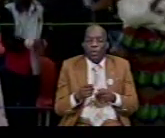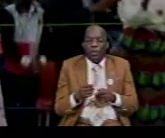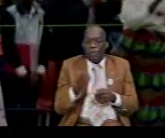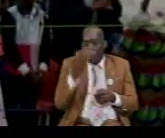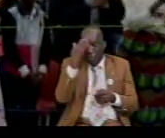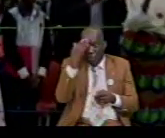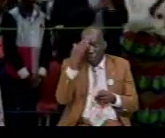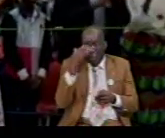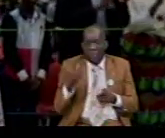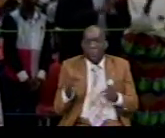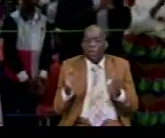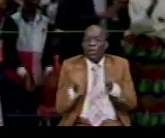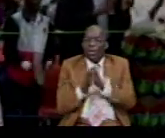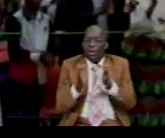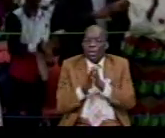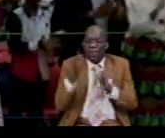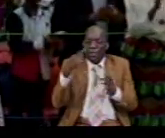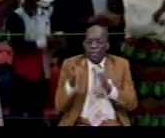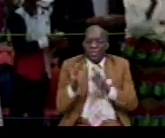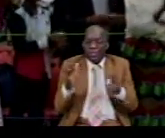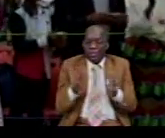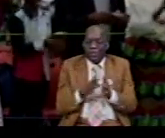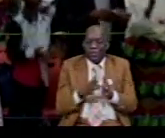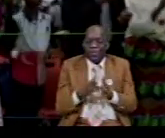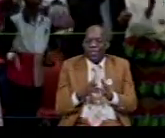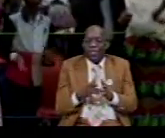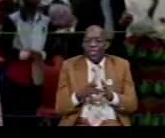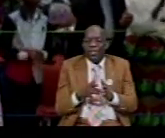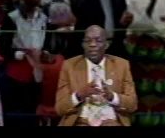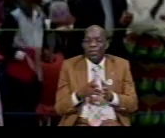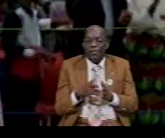Globally, clap your hands for Jesus.